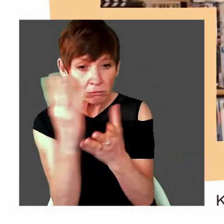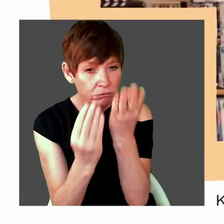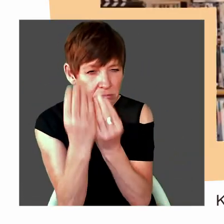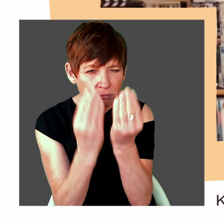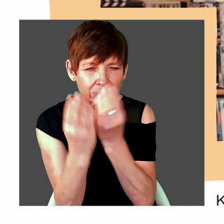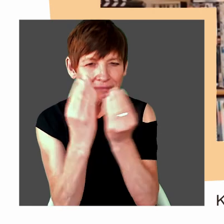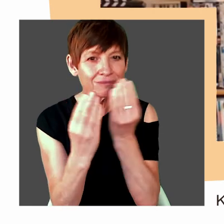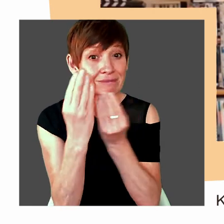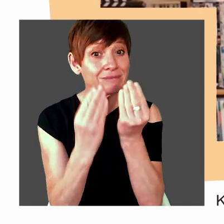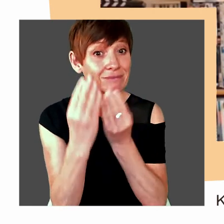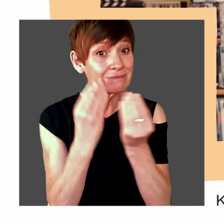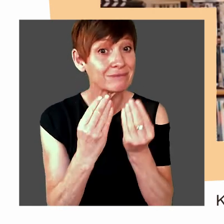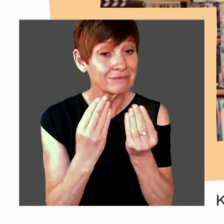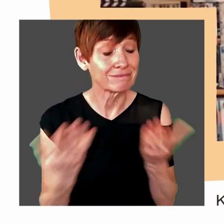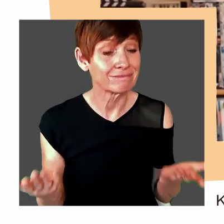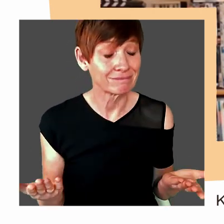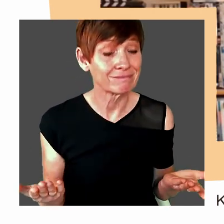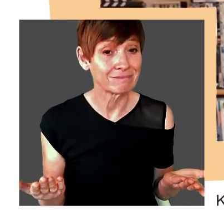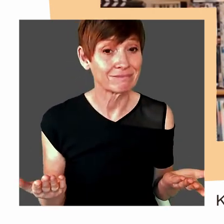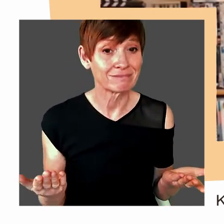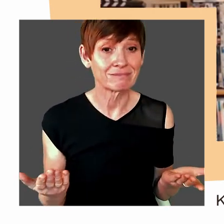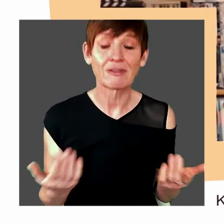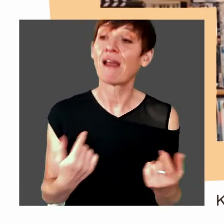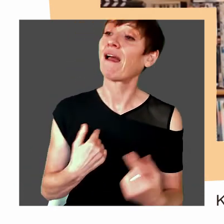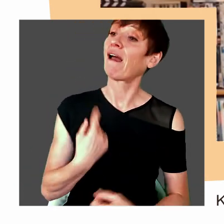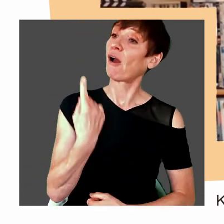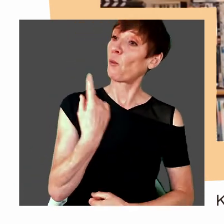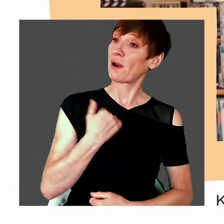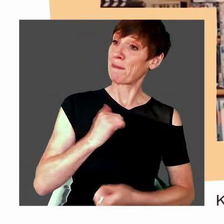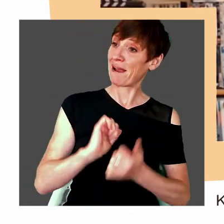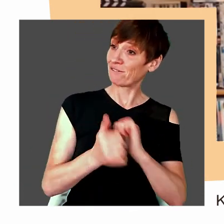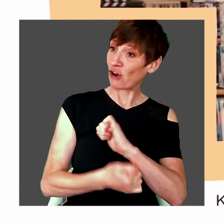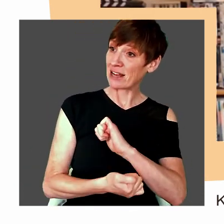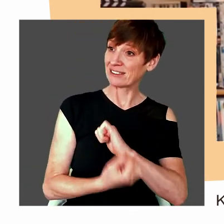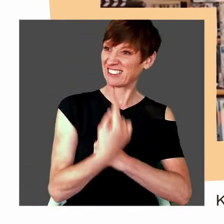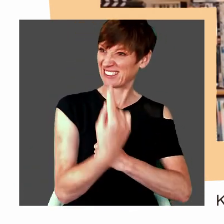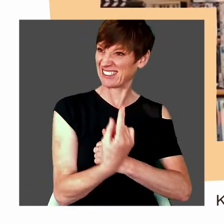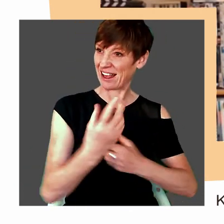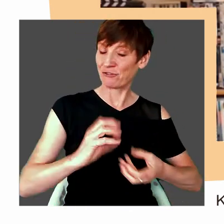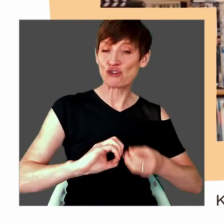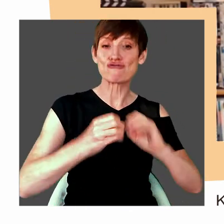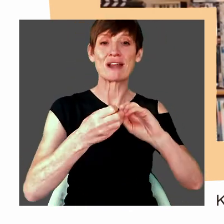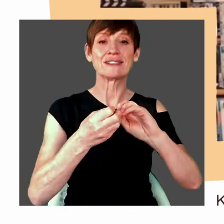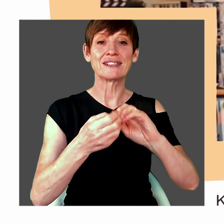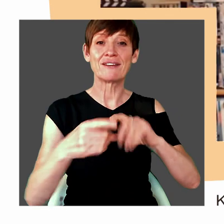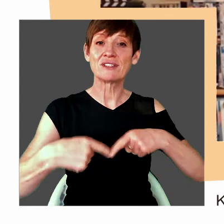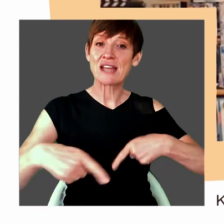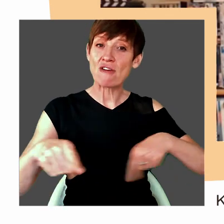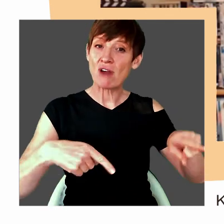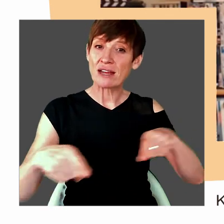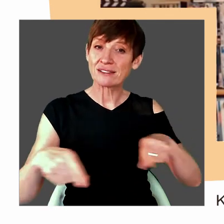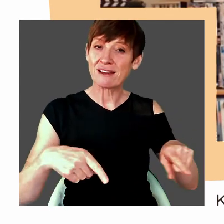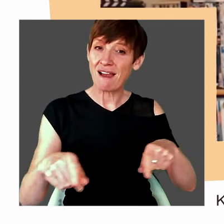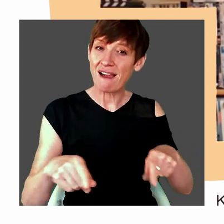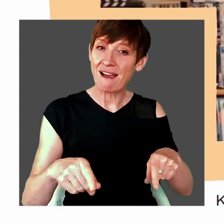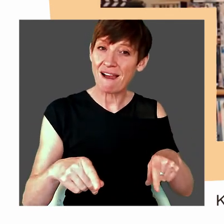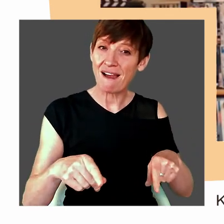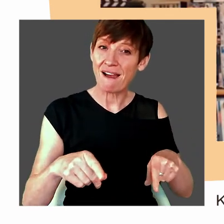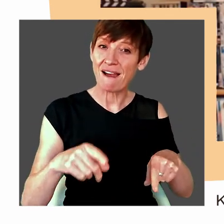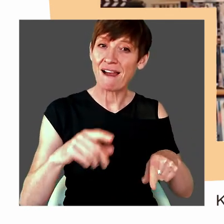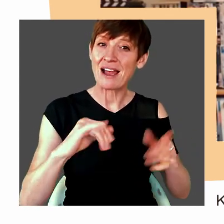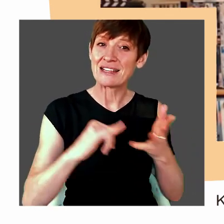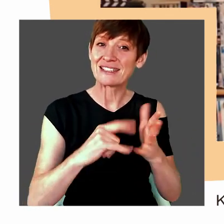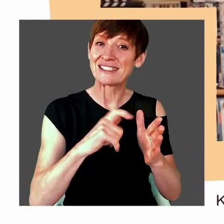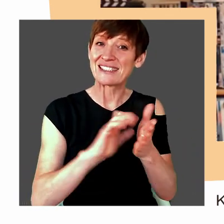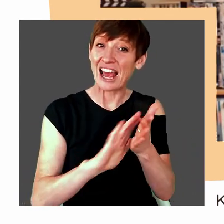best. Friend of mine who is a creative director at Saatchi says that there's absolutely nothing that you